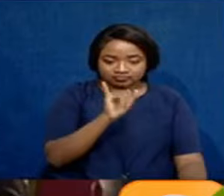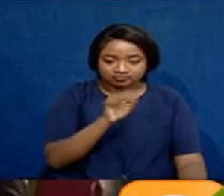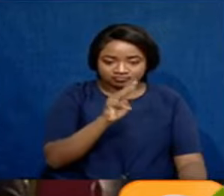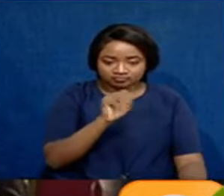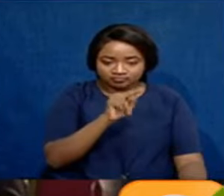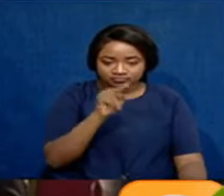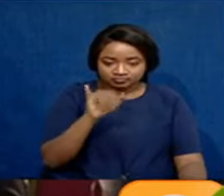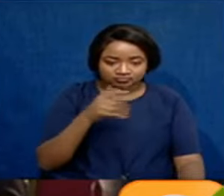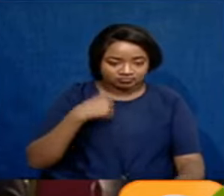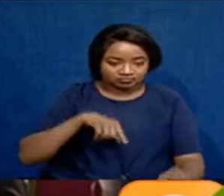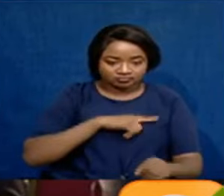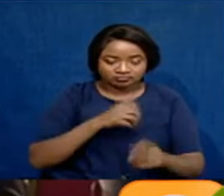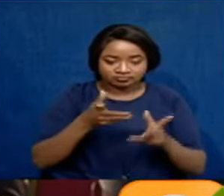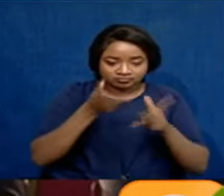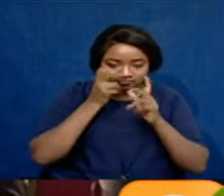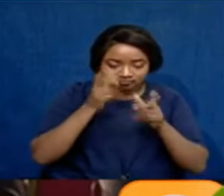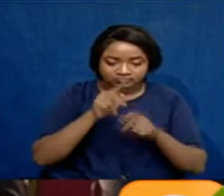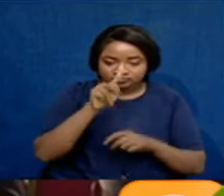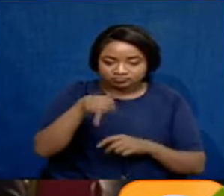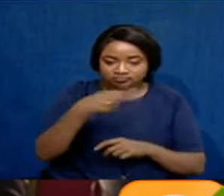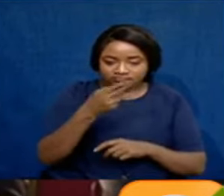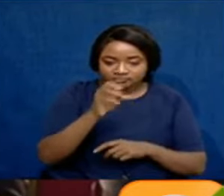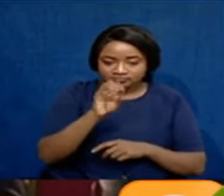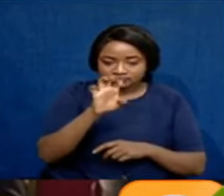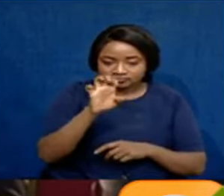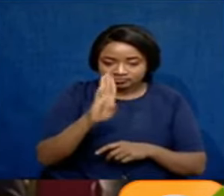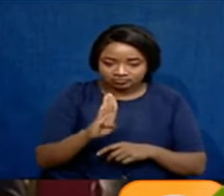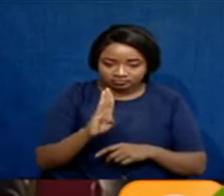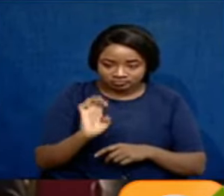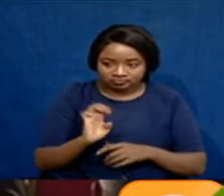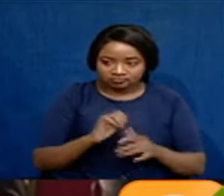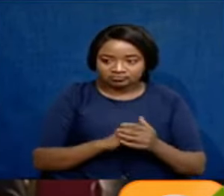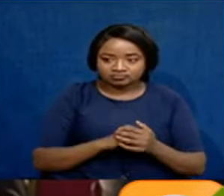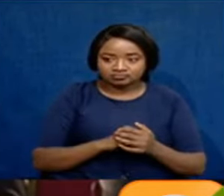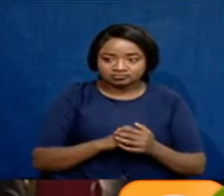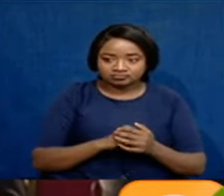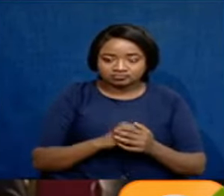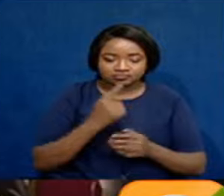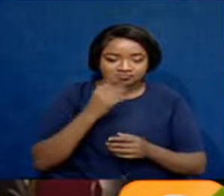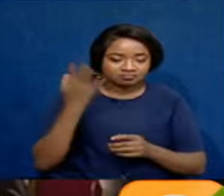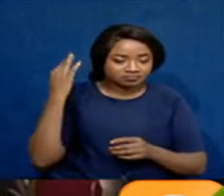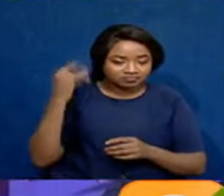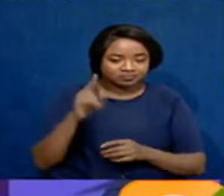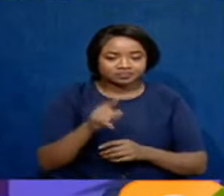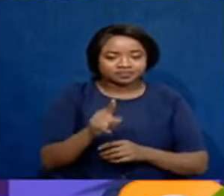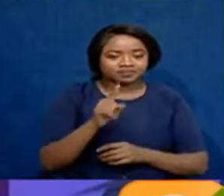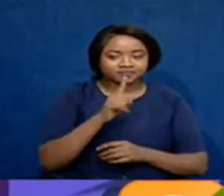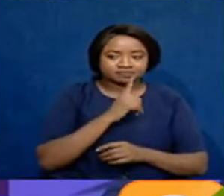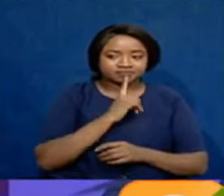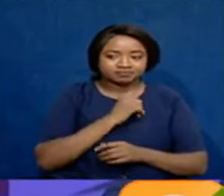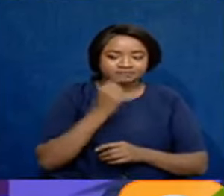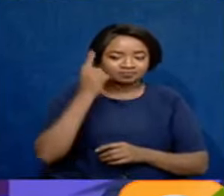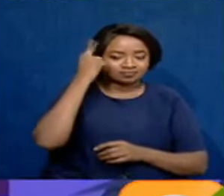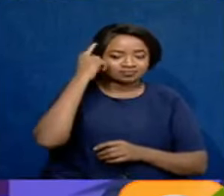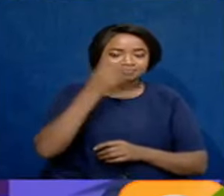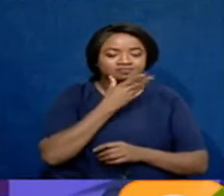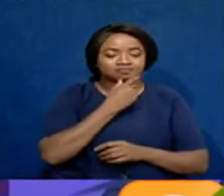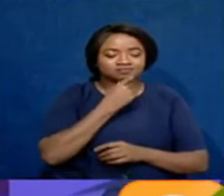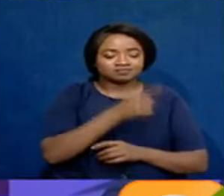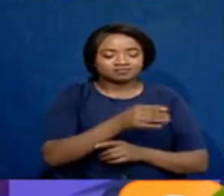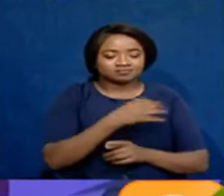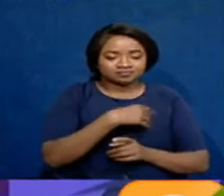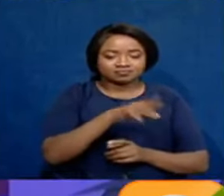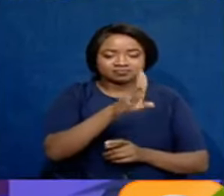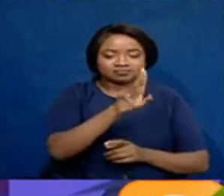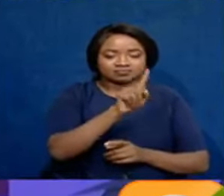she talked about her dad, and they thought this was what, a chronic urinary tract infection. Is that a